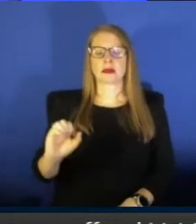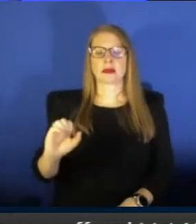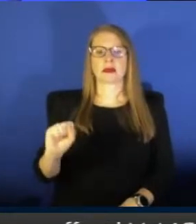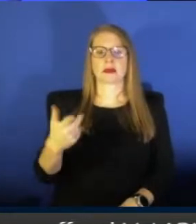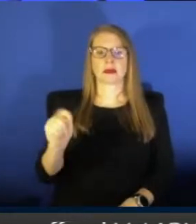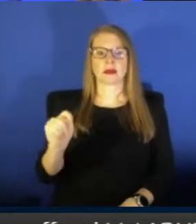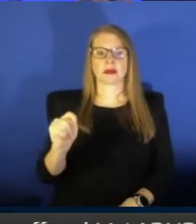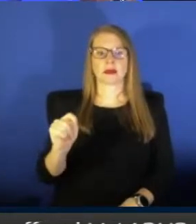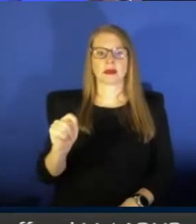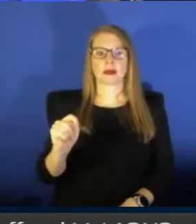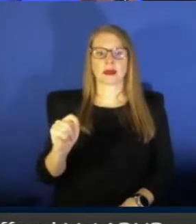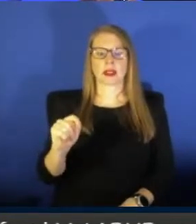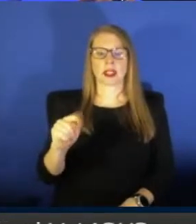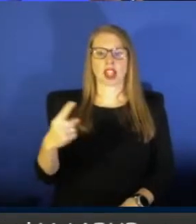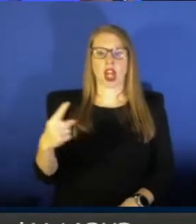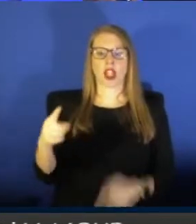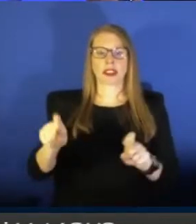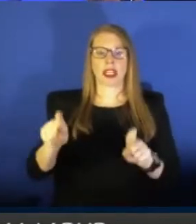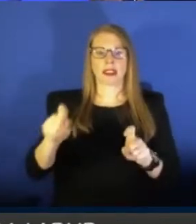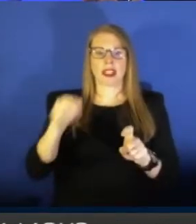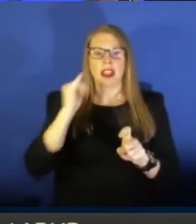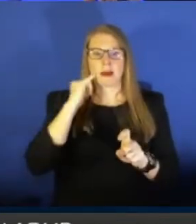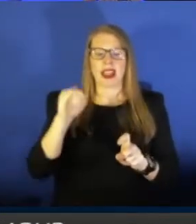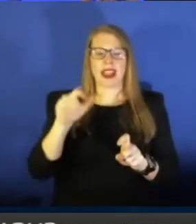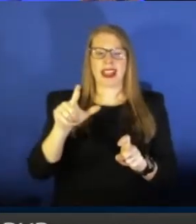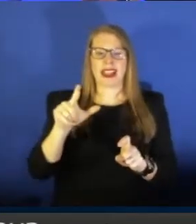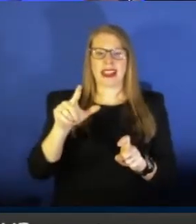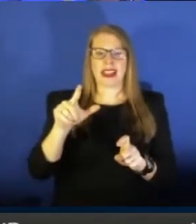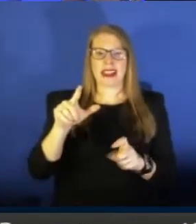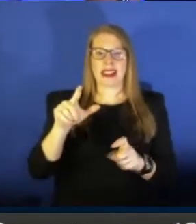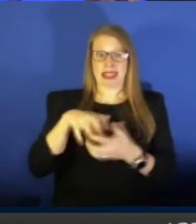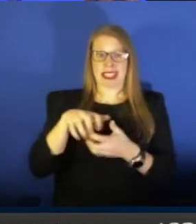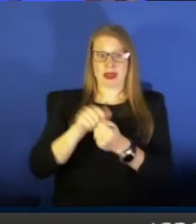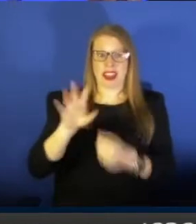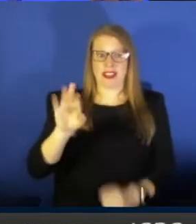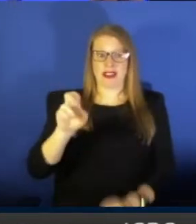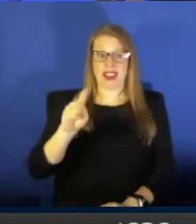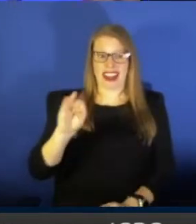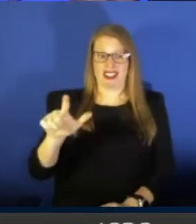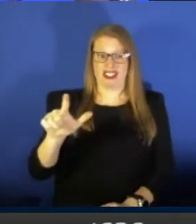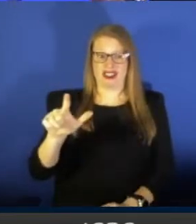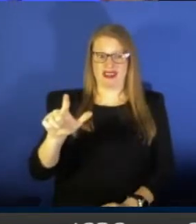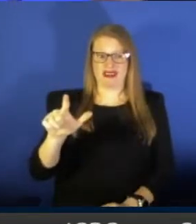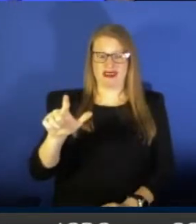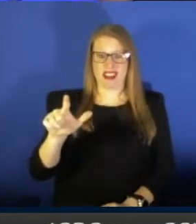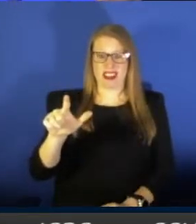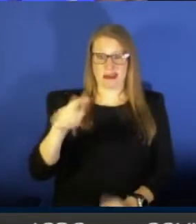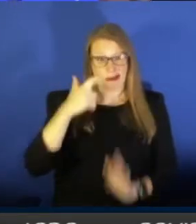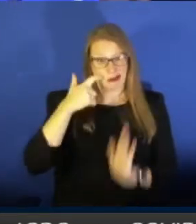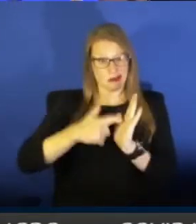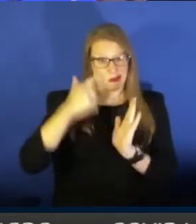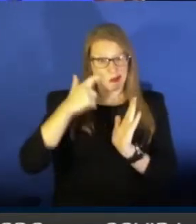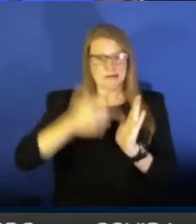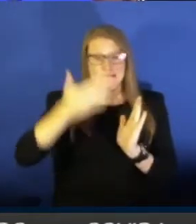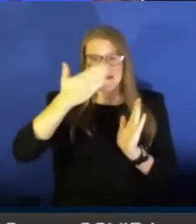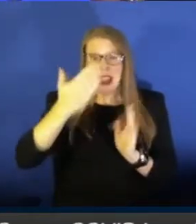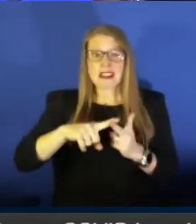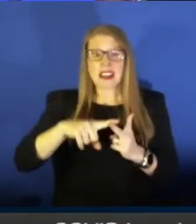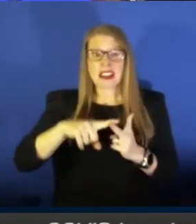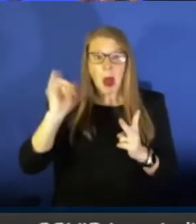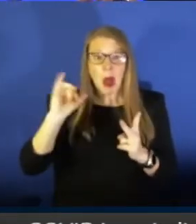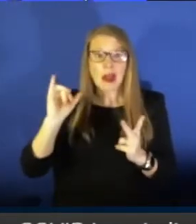intentional self-harm ingestion. And just this morning I was looking for fentanyl specifically. Last year there was a 17-year-old that was called